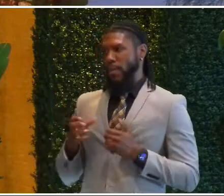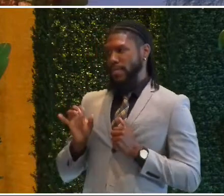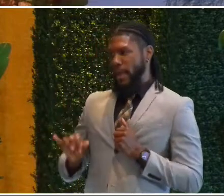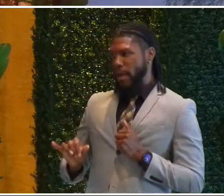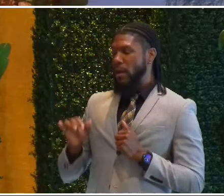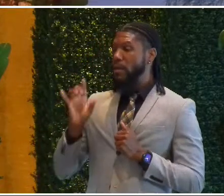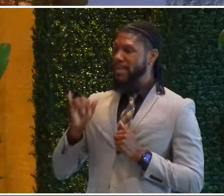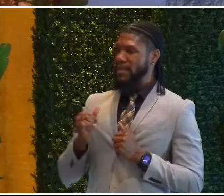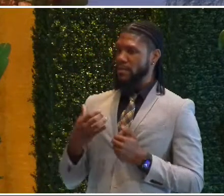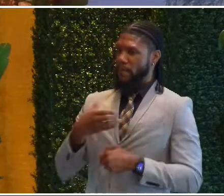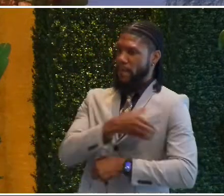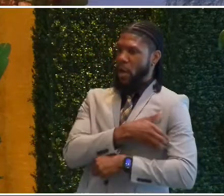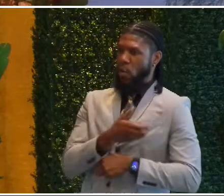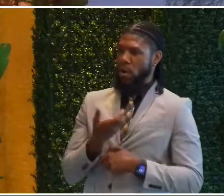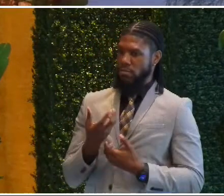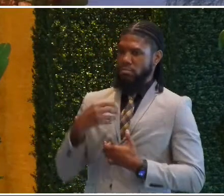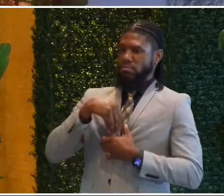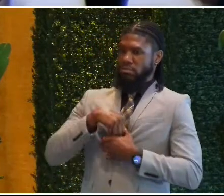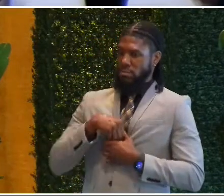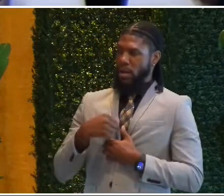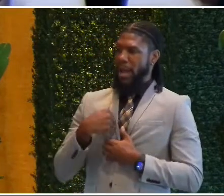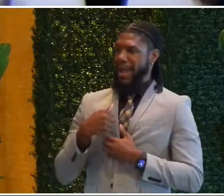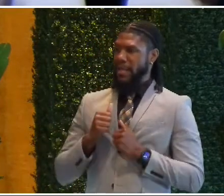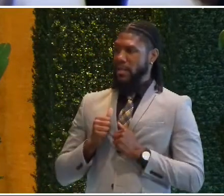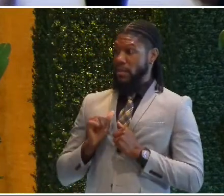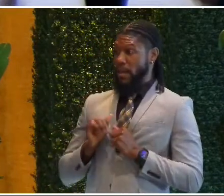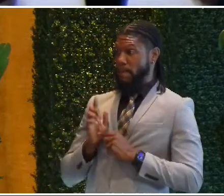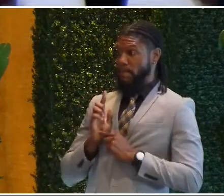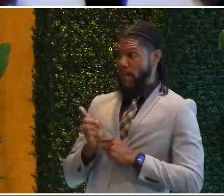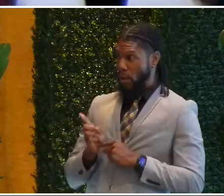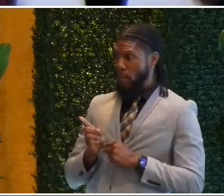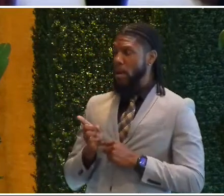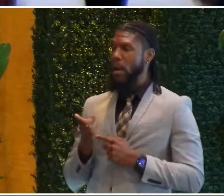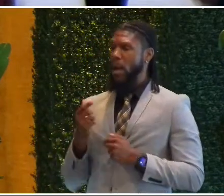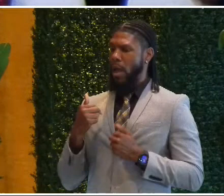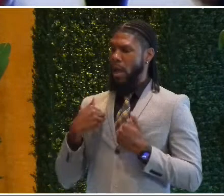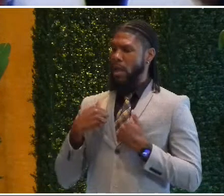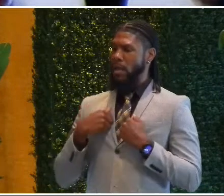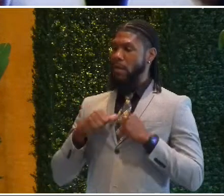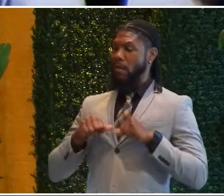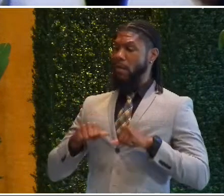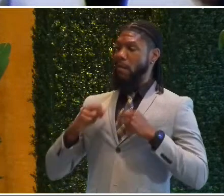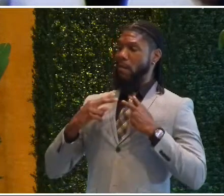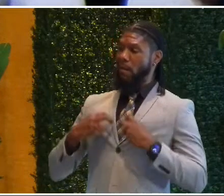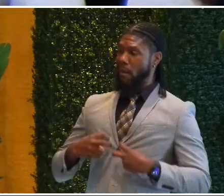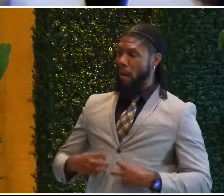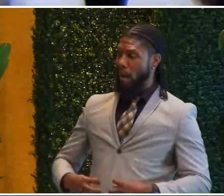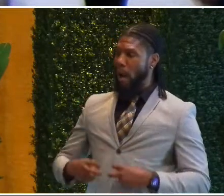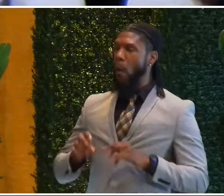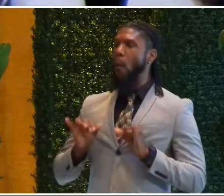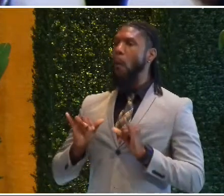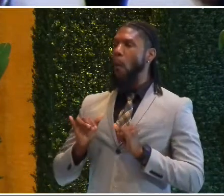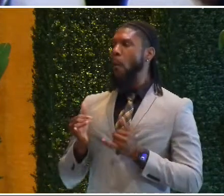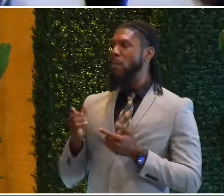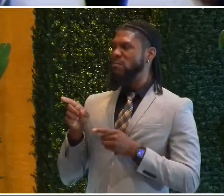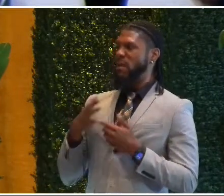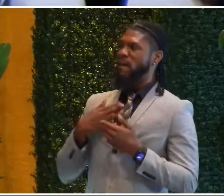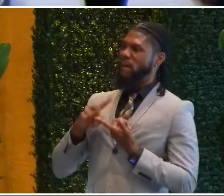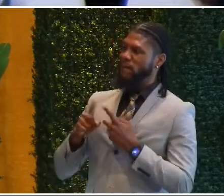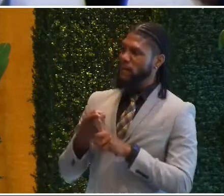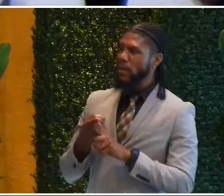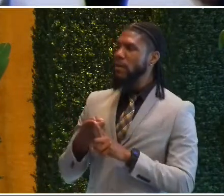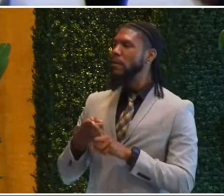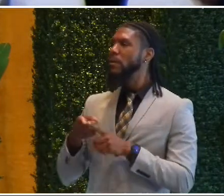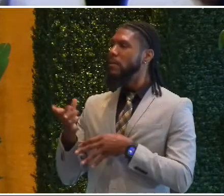is when I can just assess the moment and allow her to just be my friend and not have to be the healer I might need for a particular